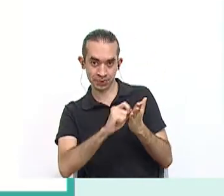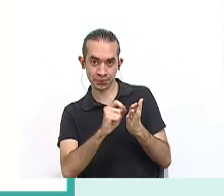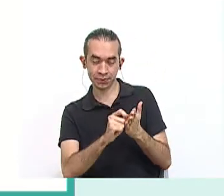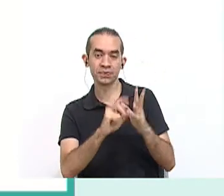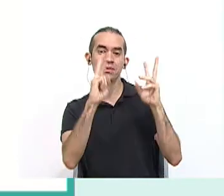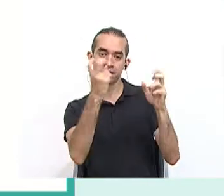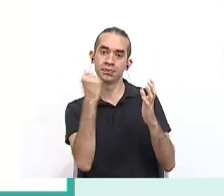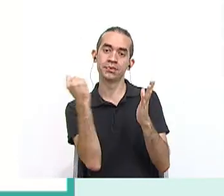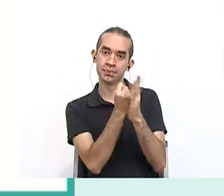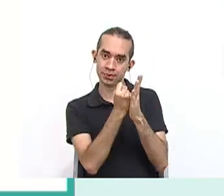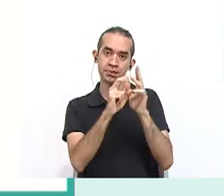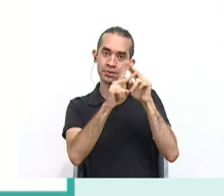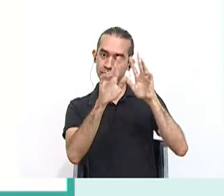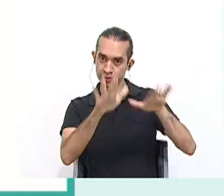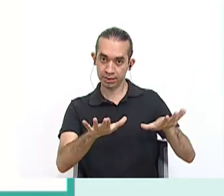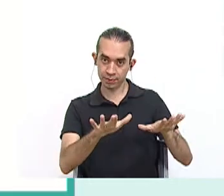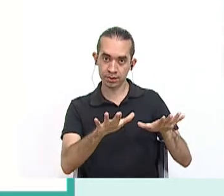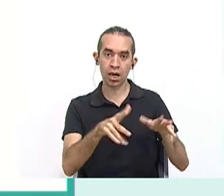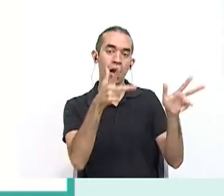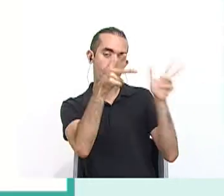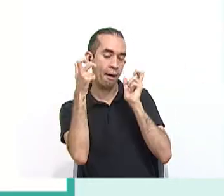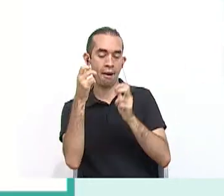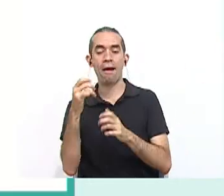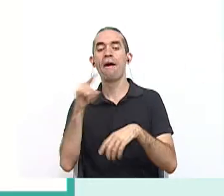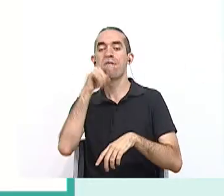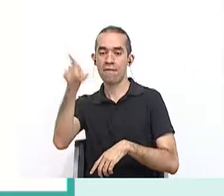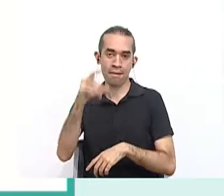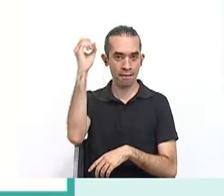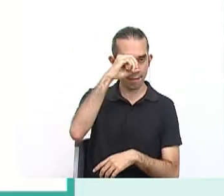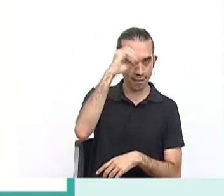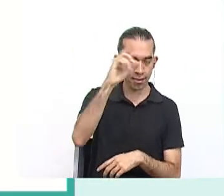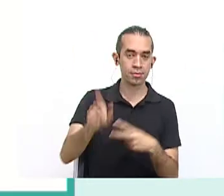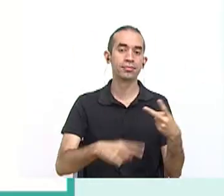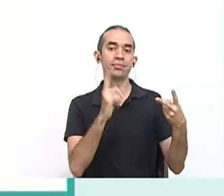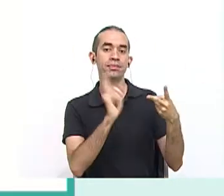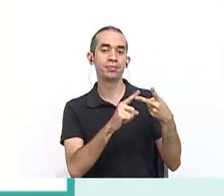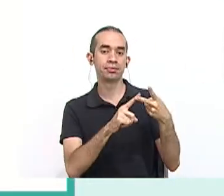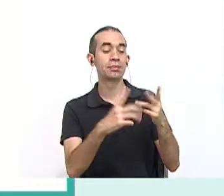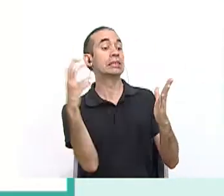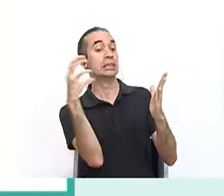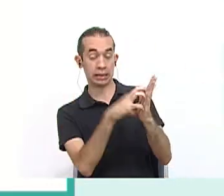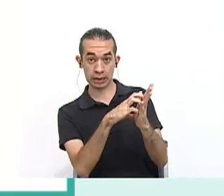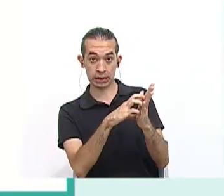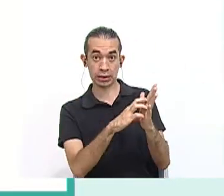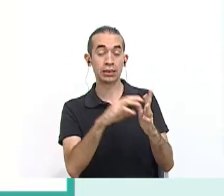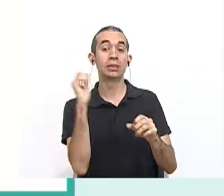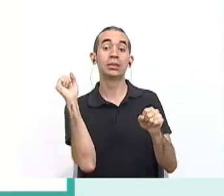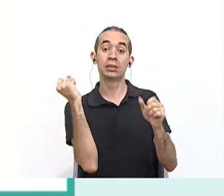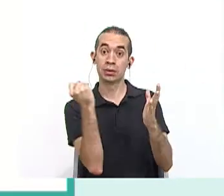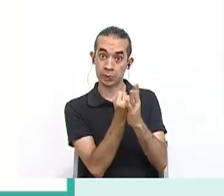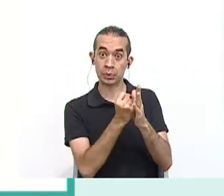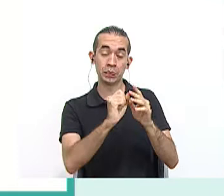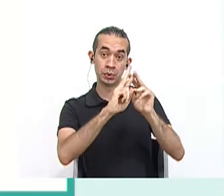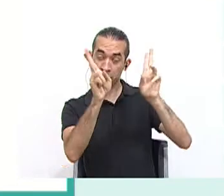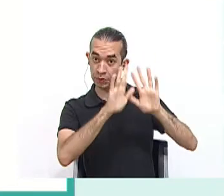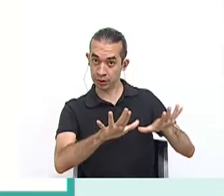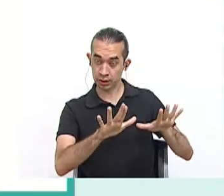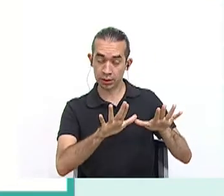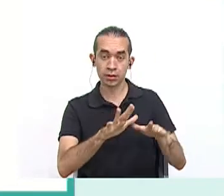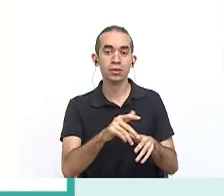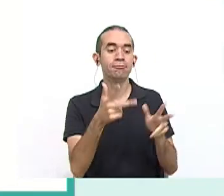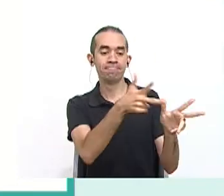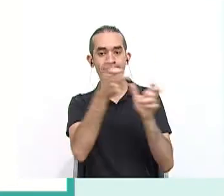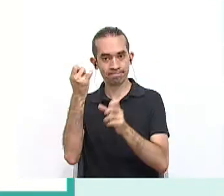about digital footprint. And also, we're going to determine important ideas and supportive details in a written text